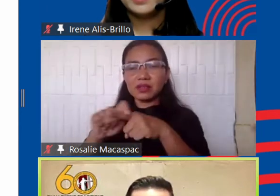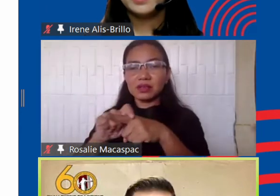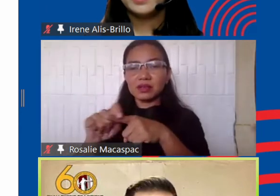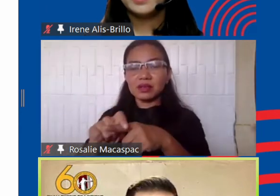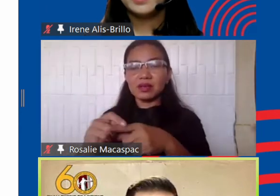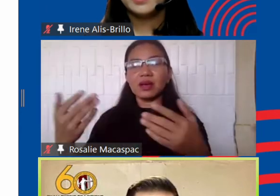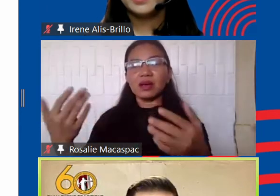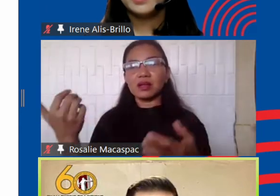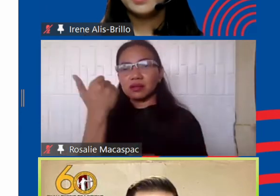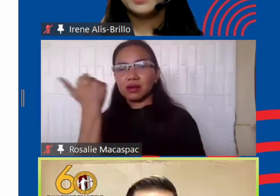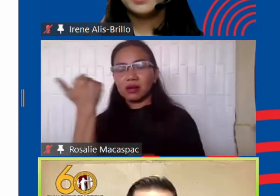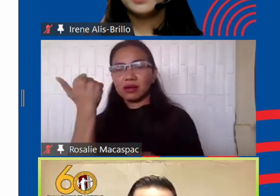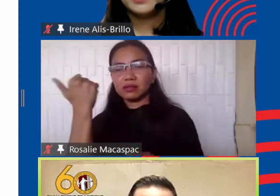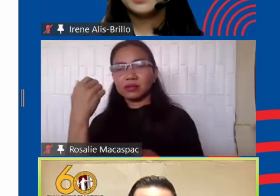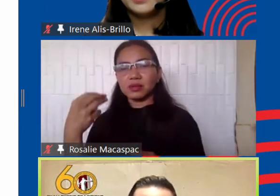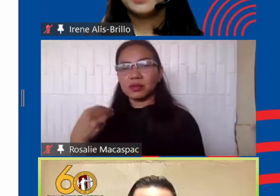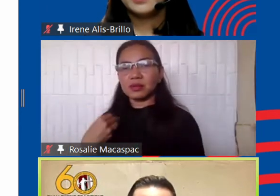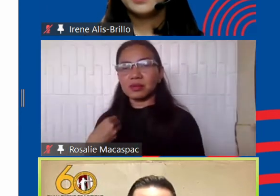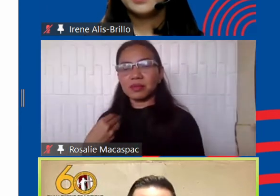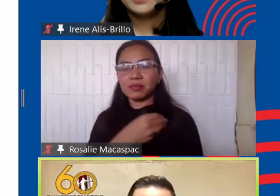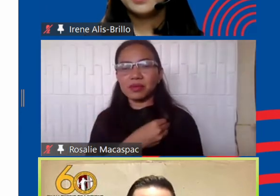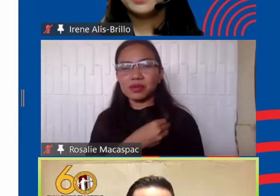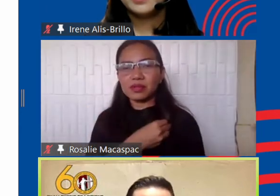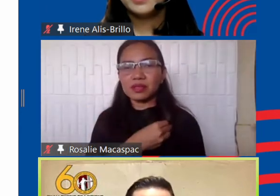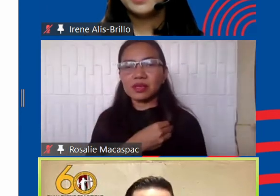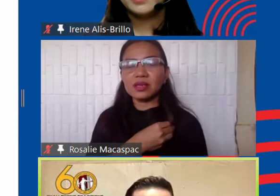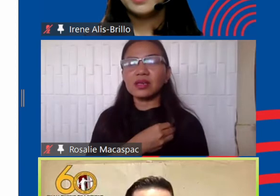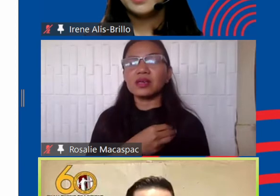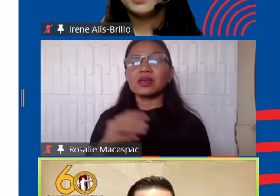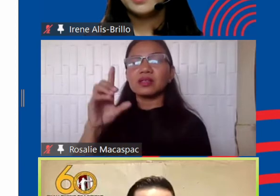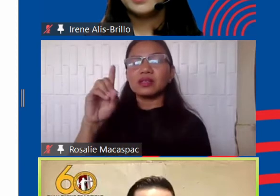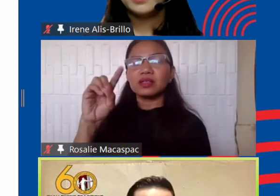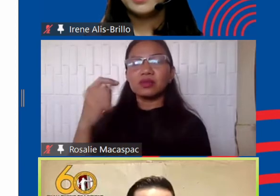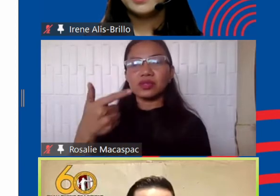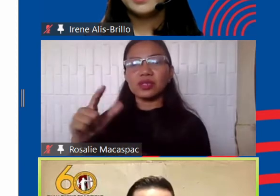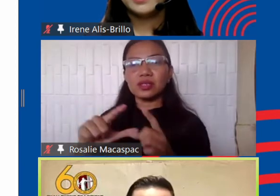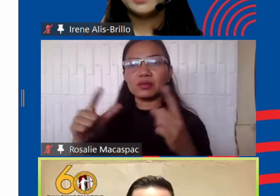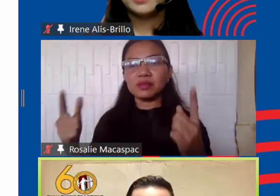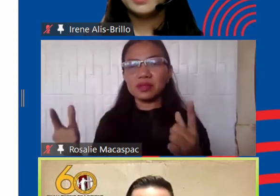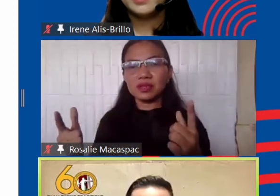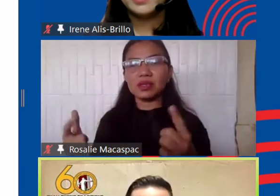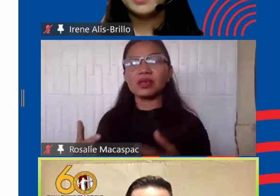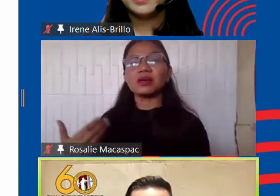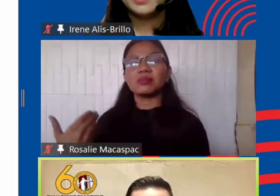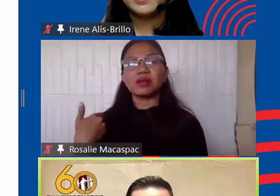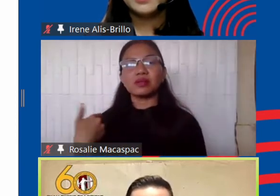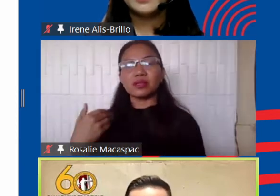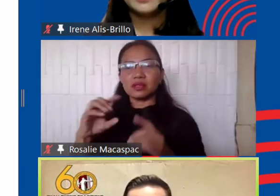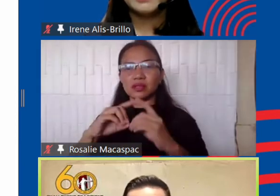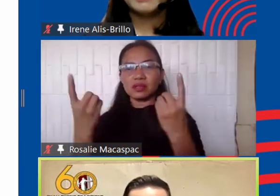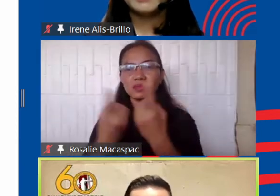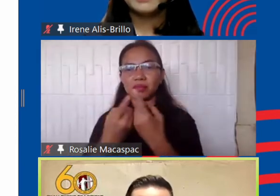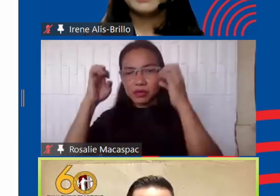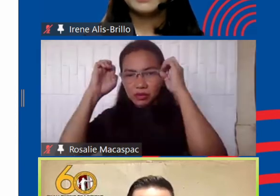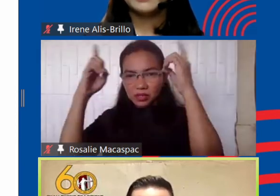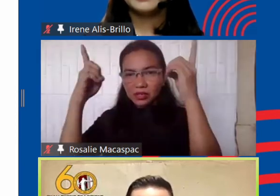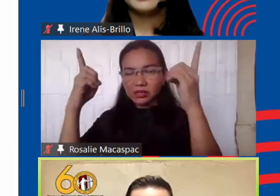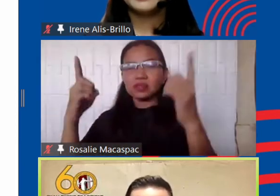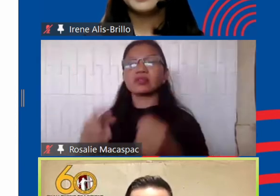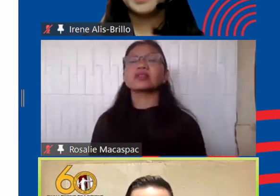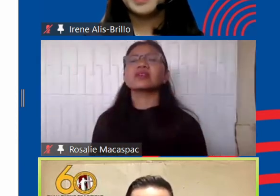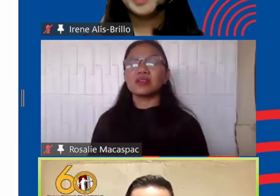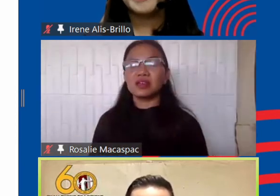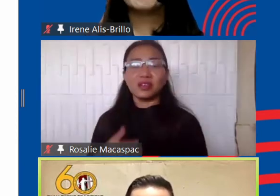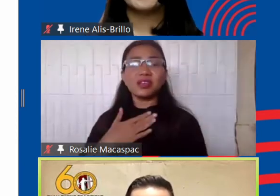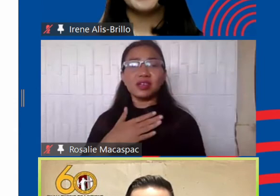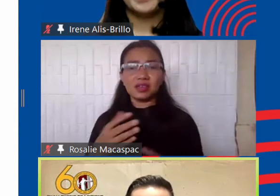from uh, the DOH library. There's also one from DepEd. So yeah, please join us. Please join